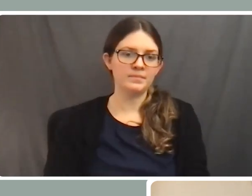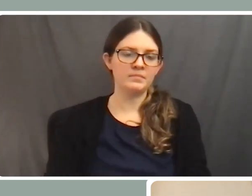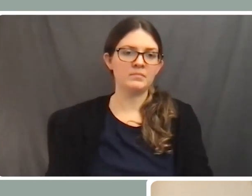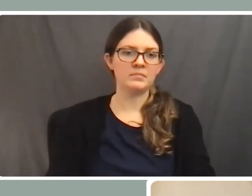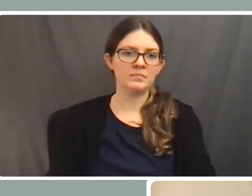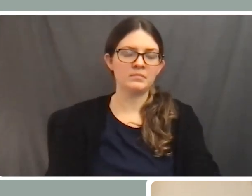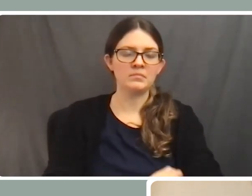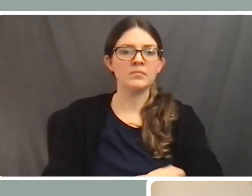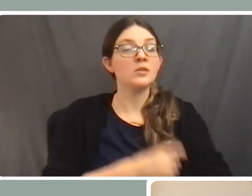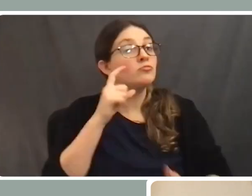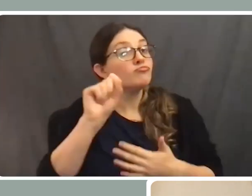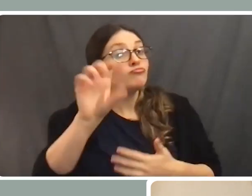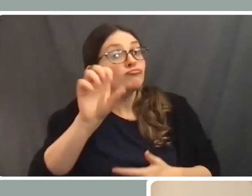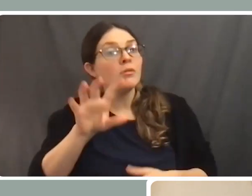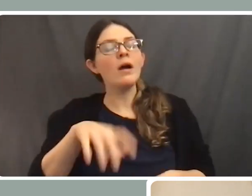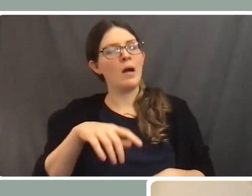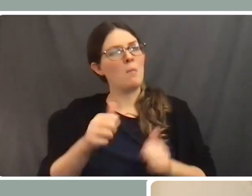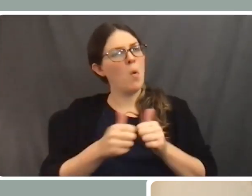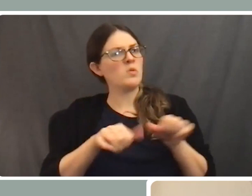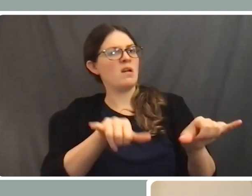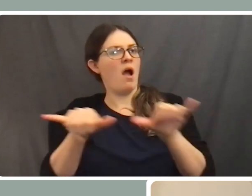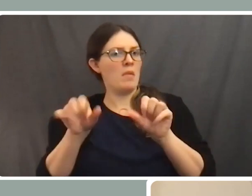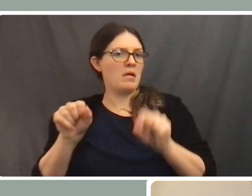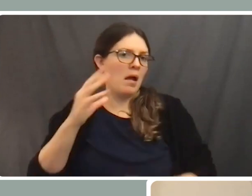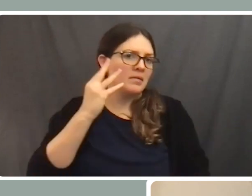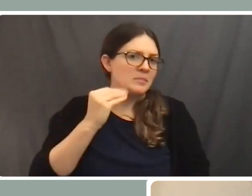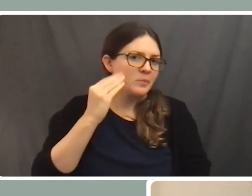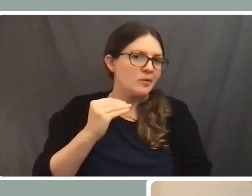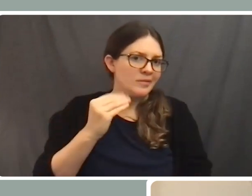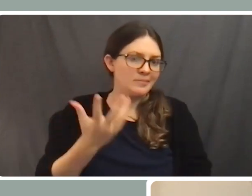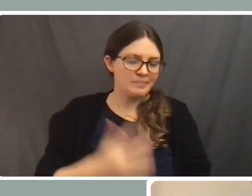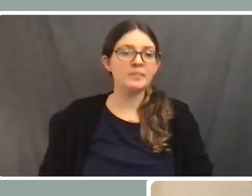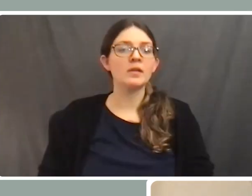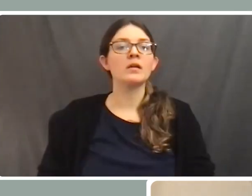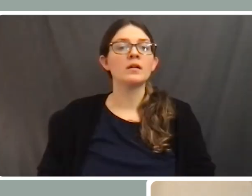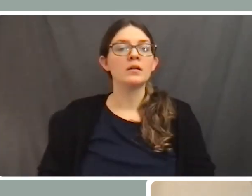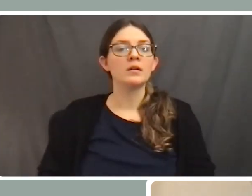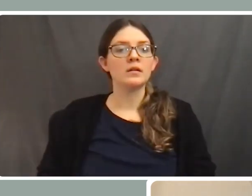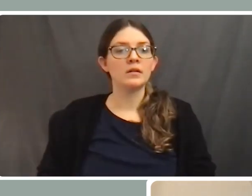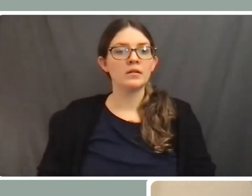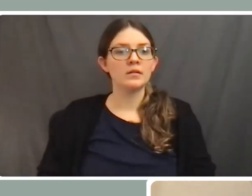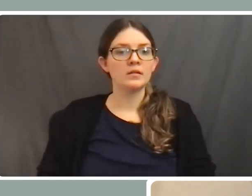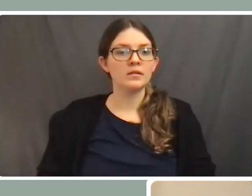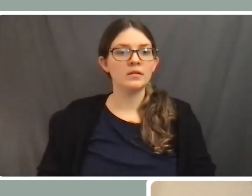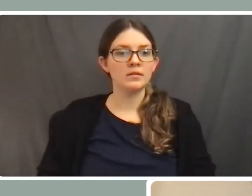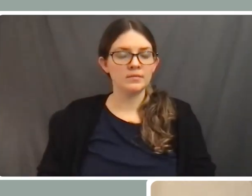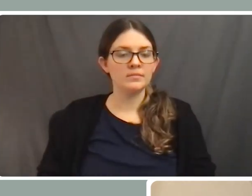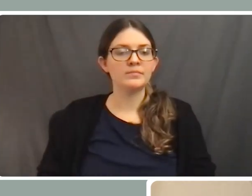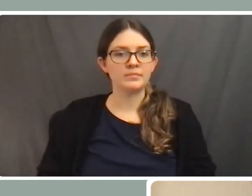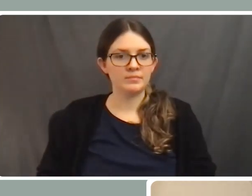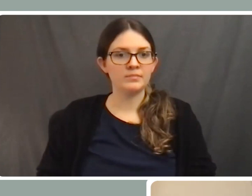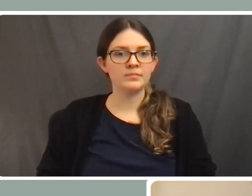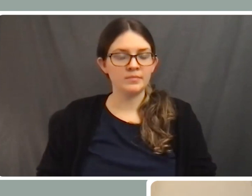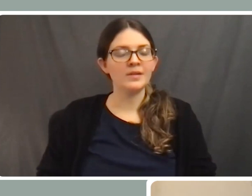most common day-to-day things that women experience. But, what you're also implying in asking the question is obviously like top